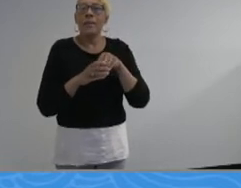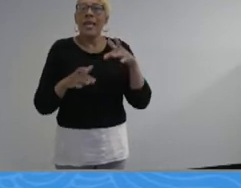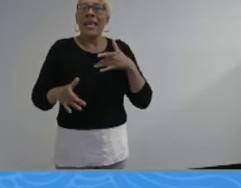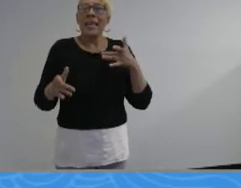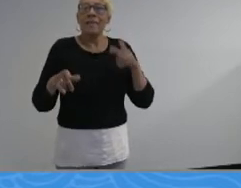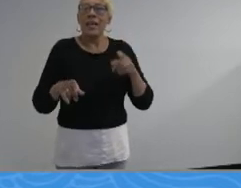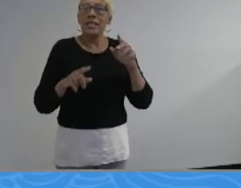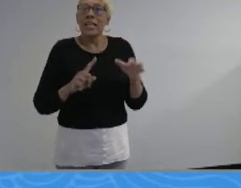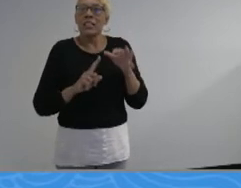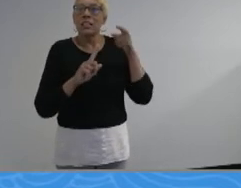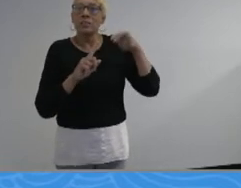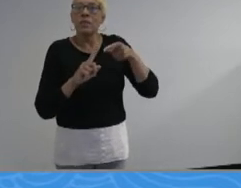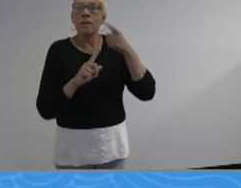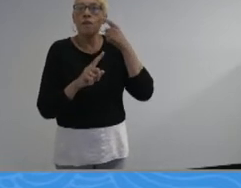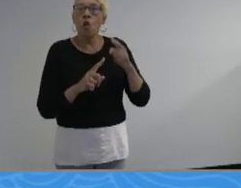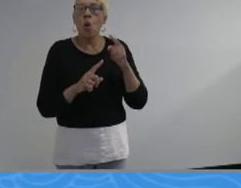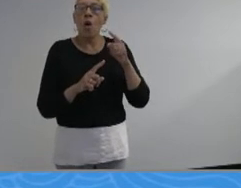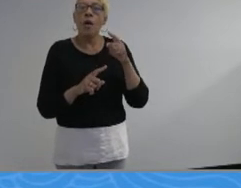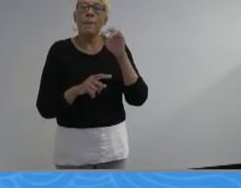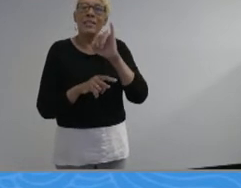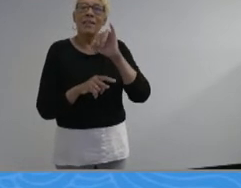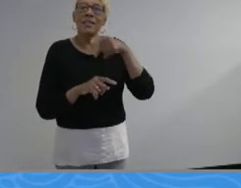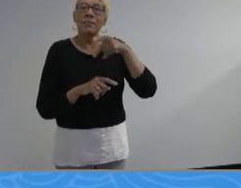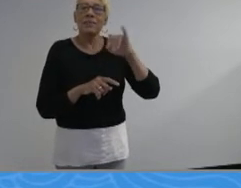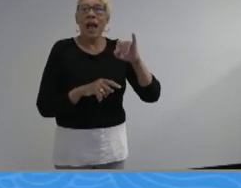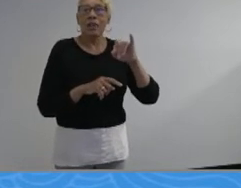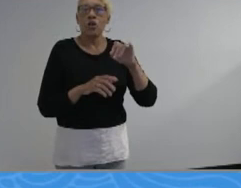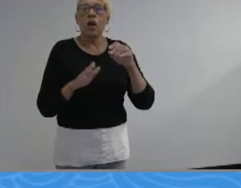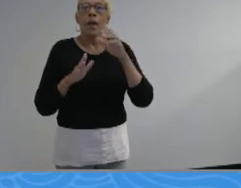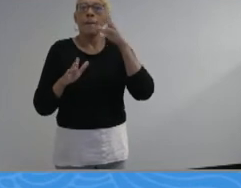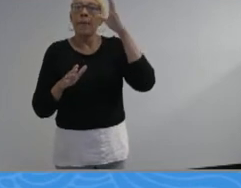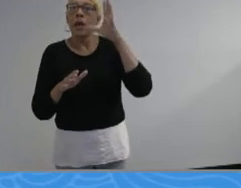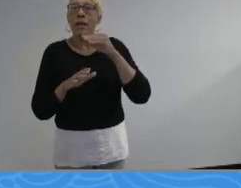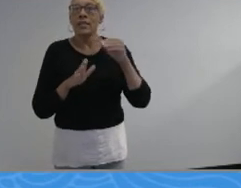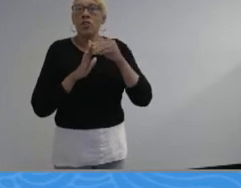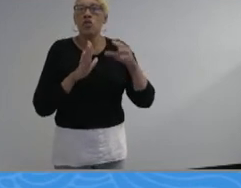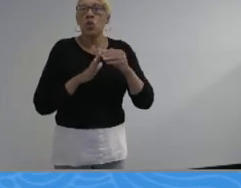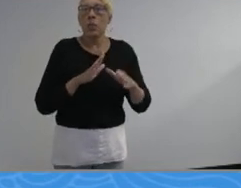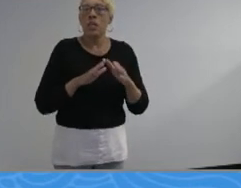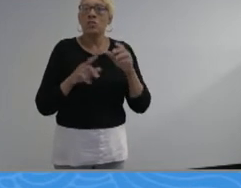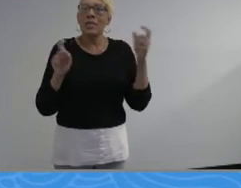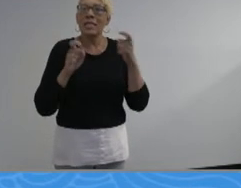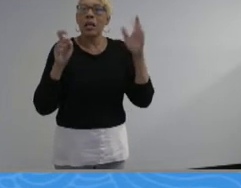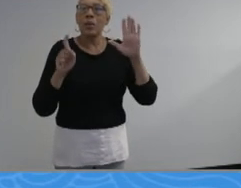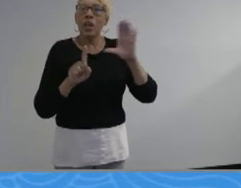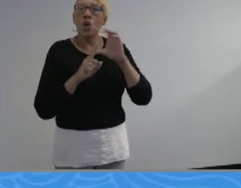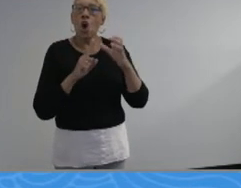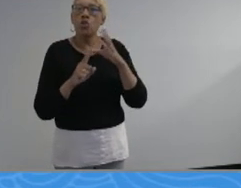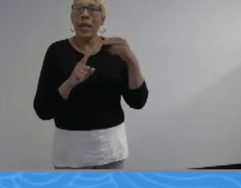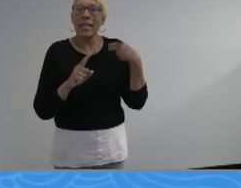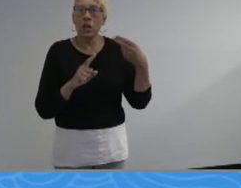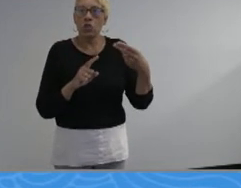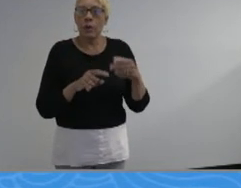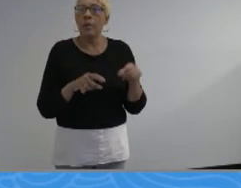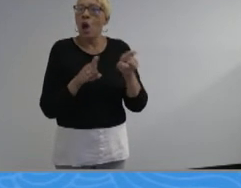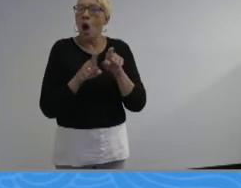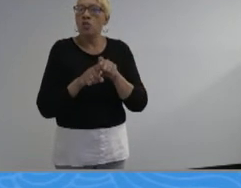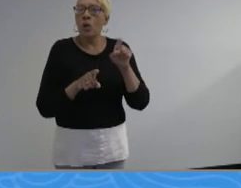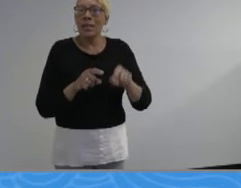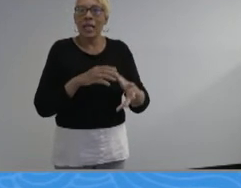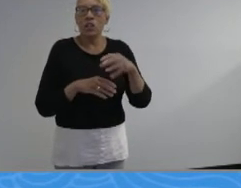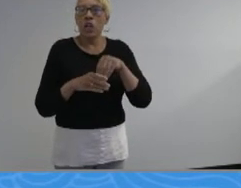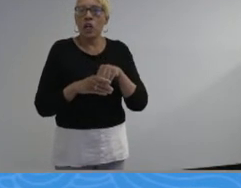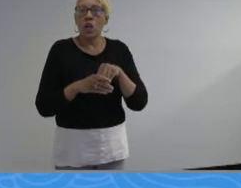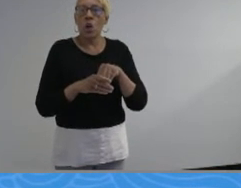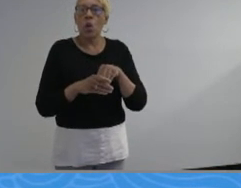for Pacific Islanders, students and parents to celebrate their culture and history. We also need to include Pacific Islander culture